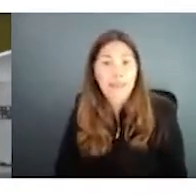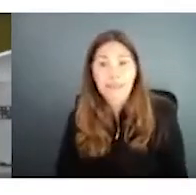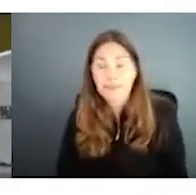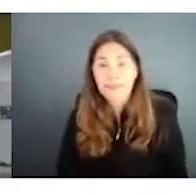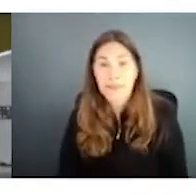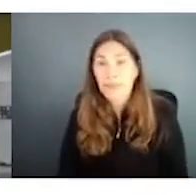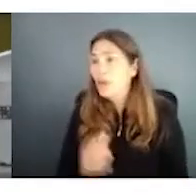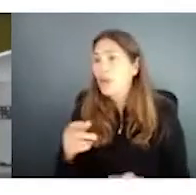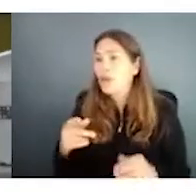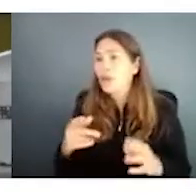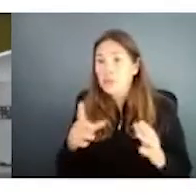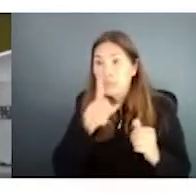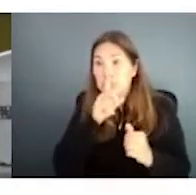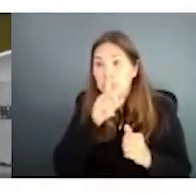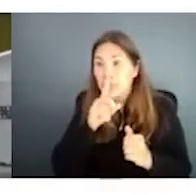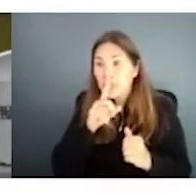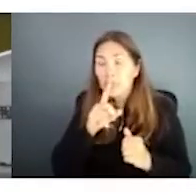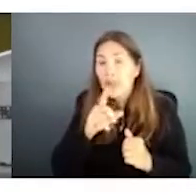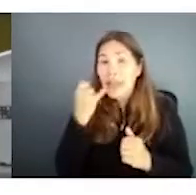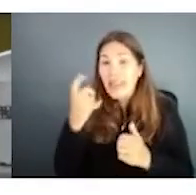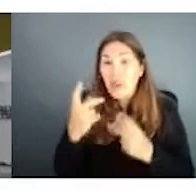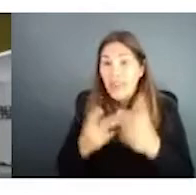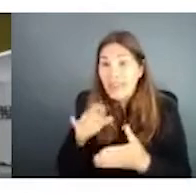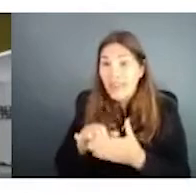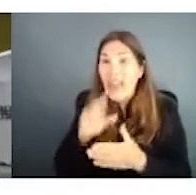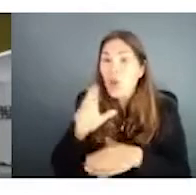All right, if you haven't visited, go to the Adobe HelpX